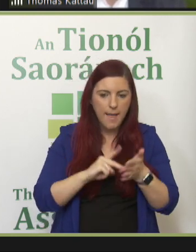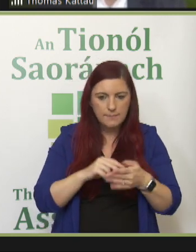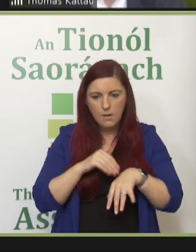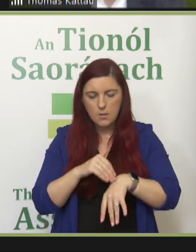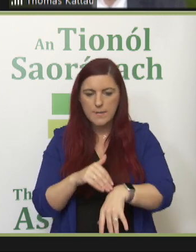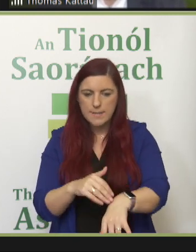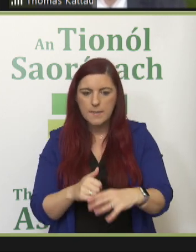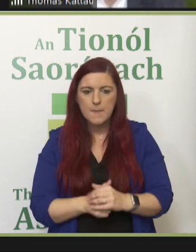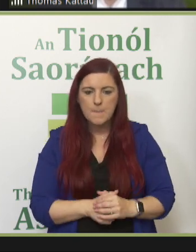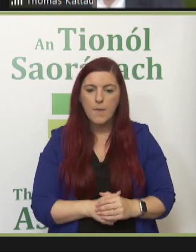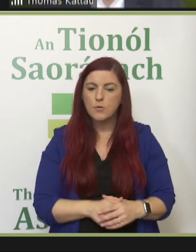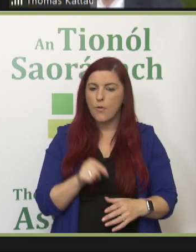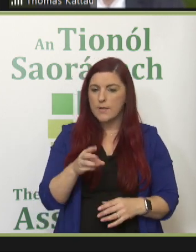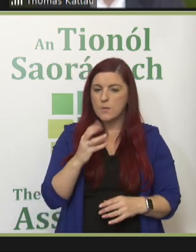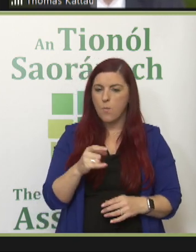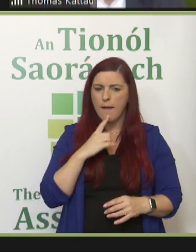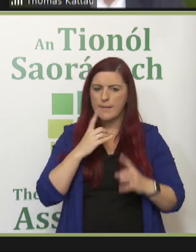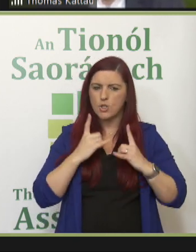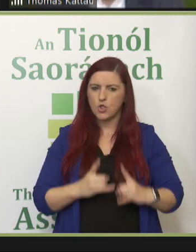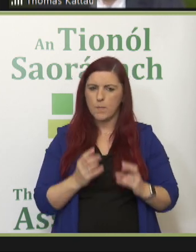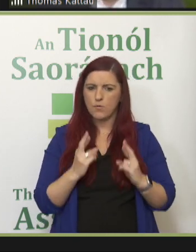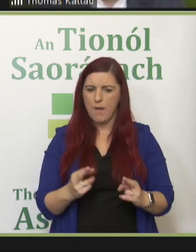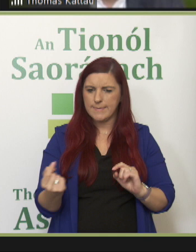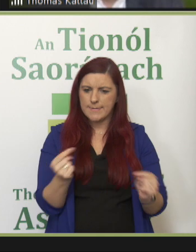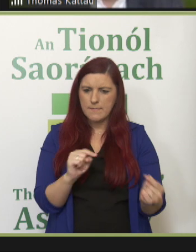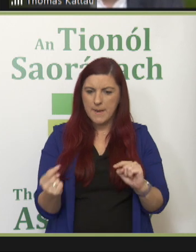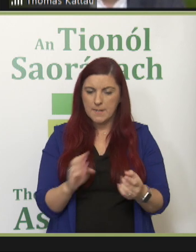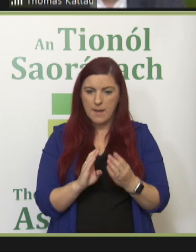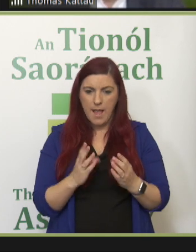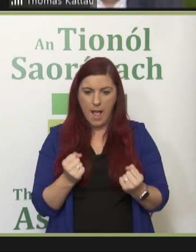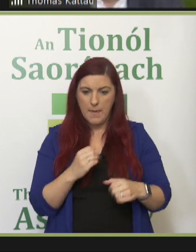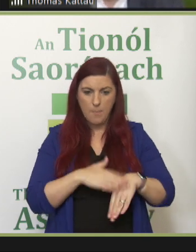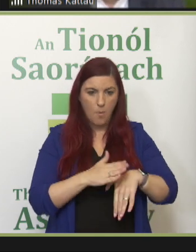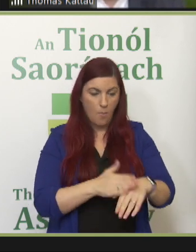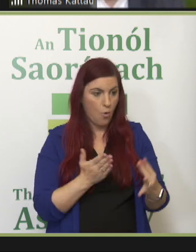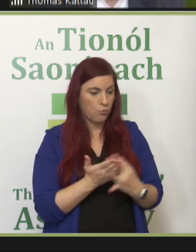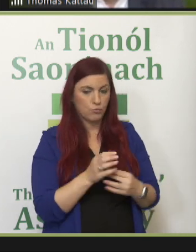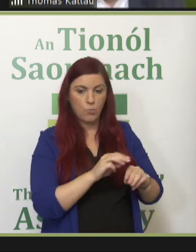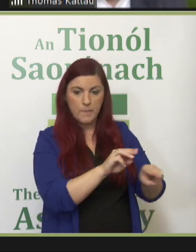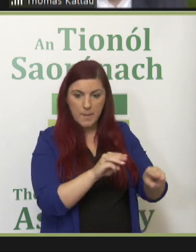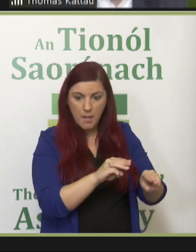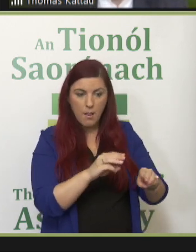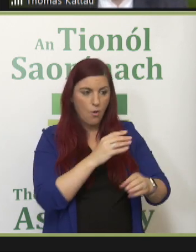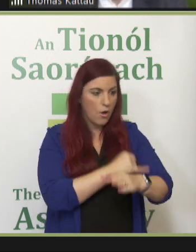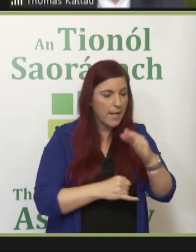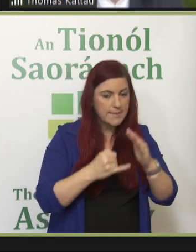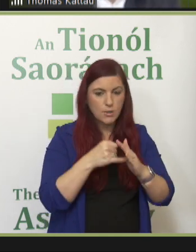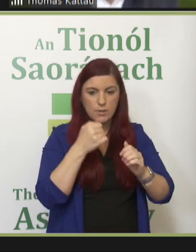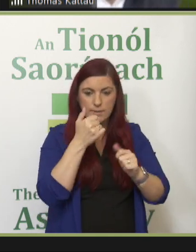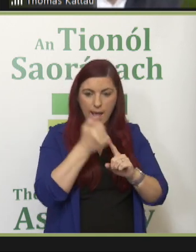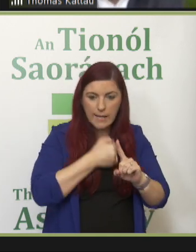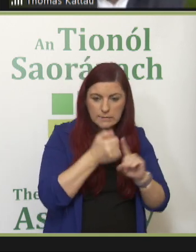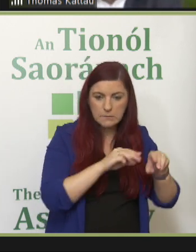the human rights debate has gained more prominence, not only amongst civil society organizations and activists, but also on the level